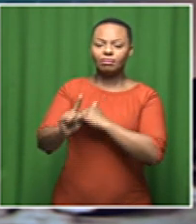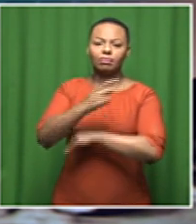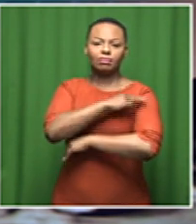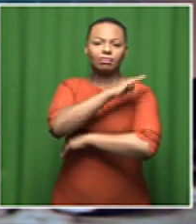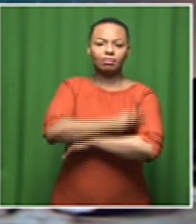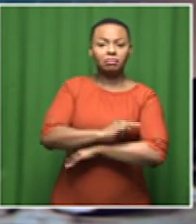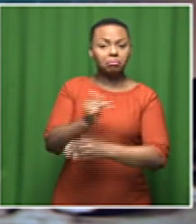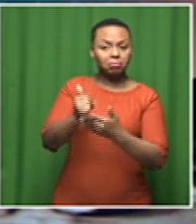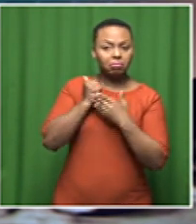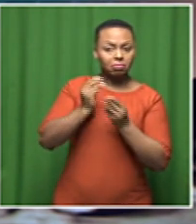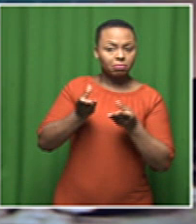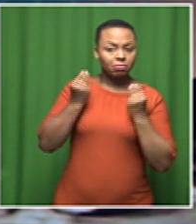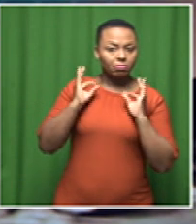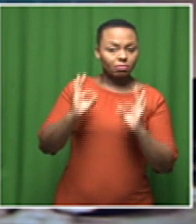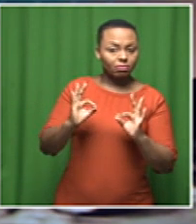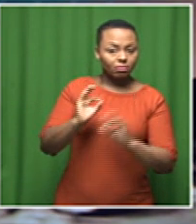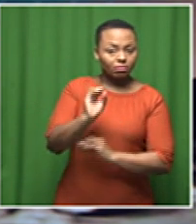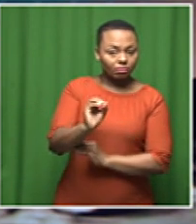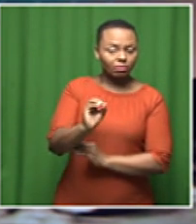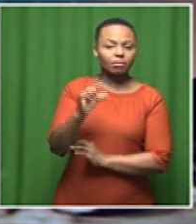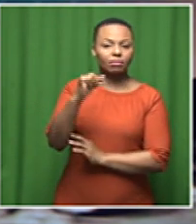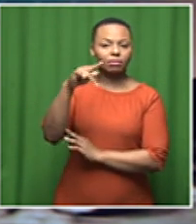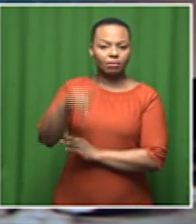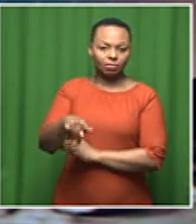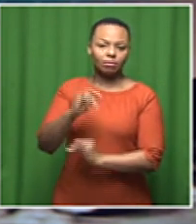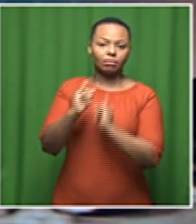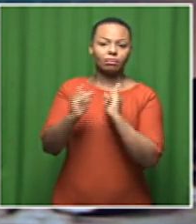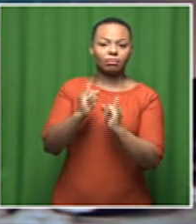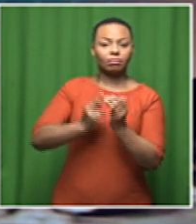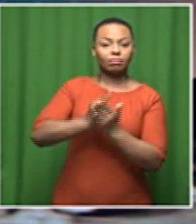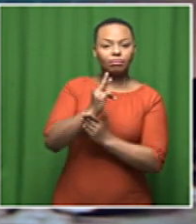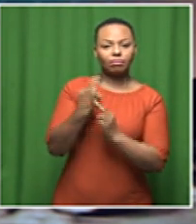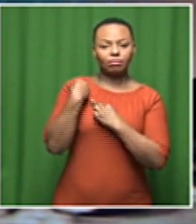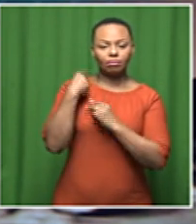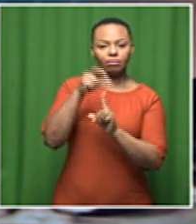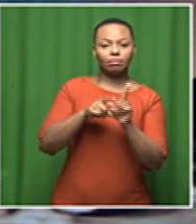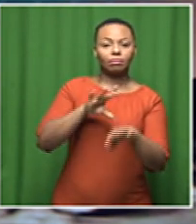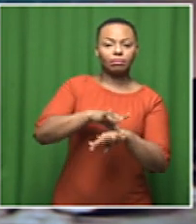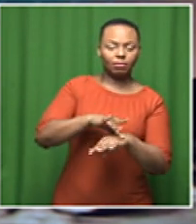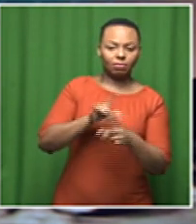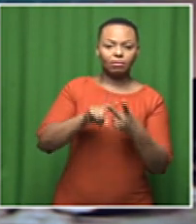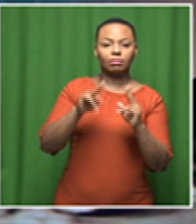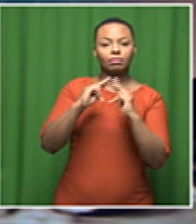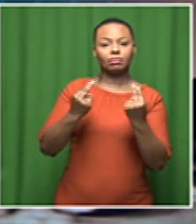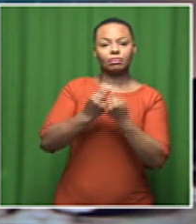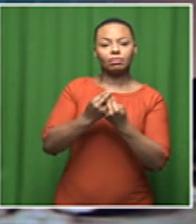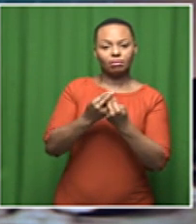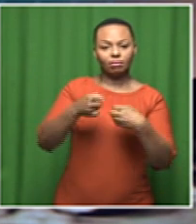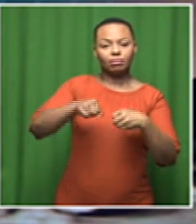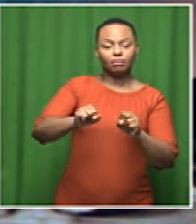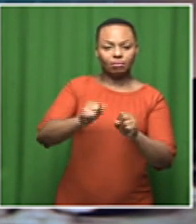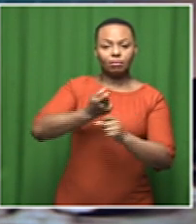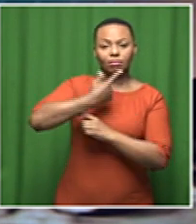they were seeking help. We'll speak to a general practitioner about the rights and responsibilities of patients, and then the National Chairperson of the Treatment